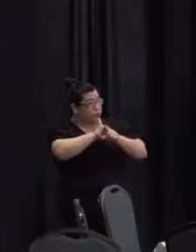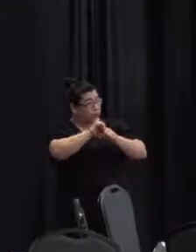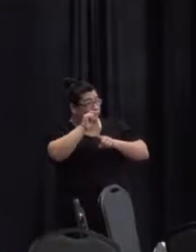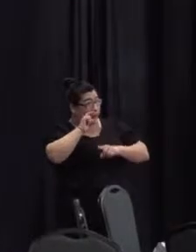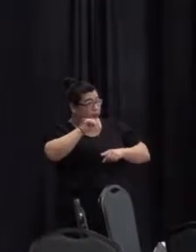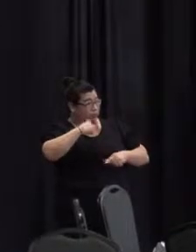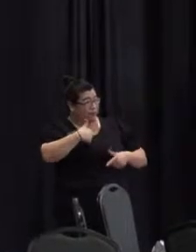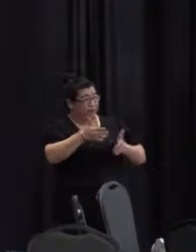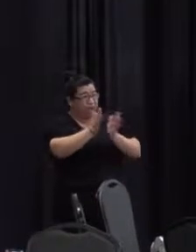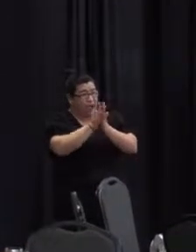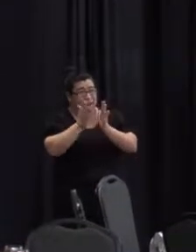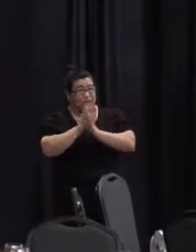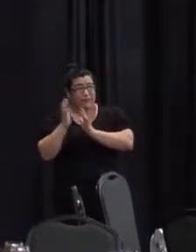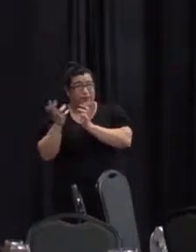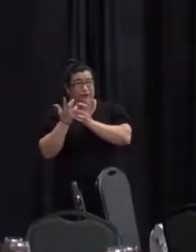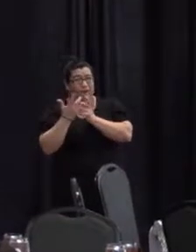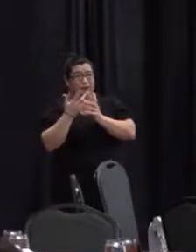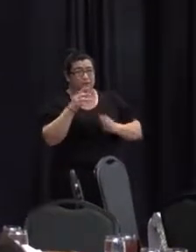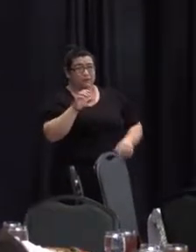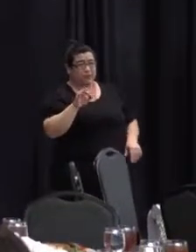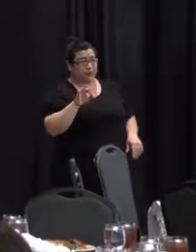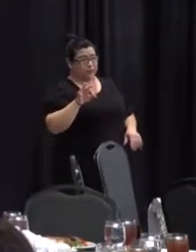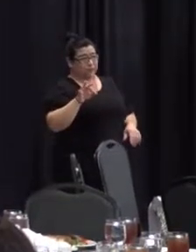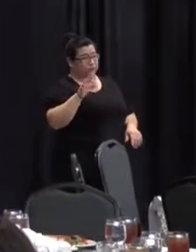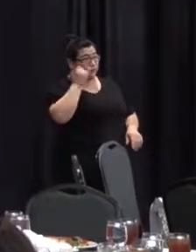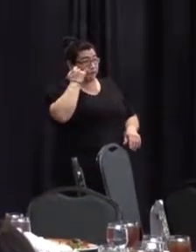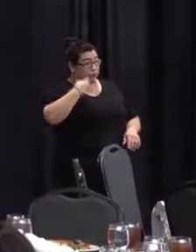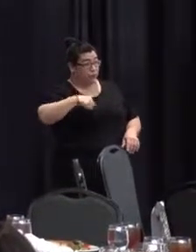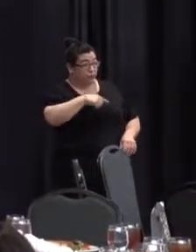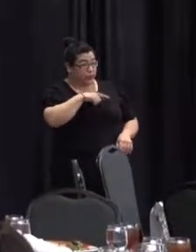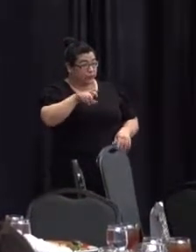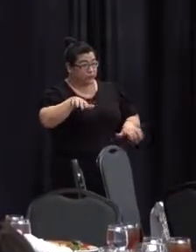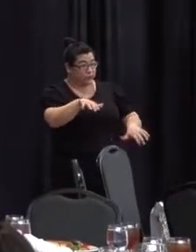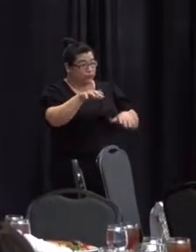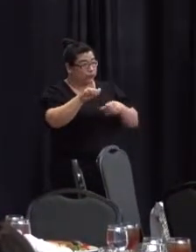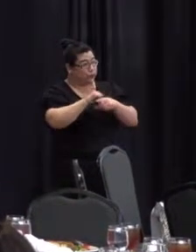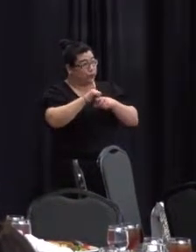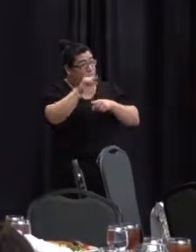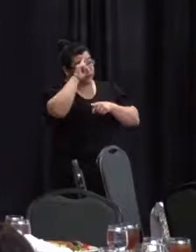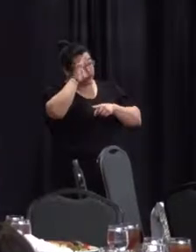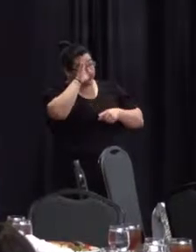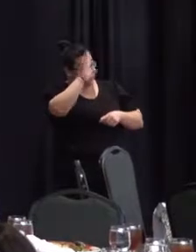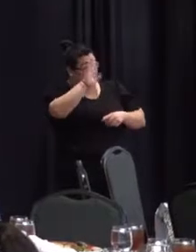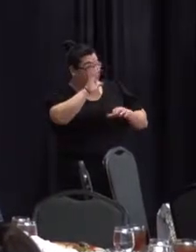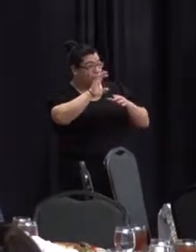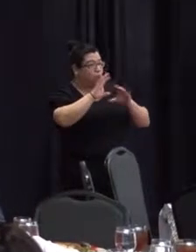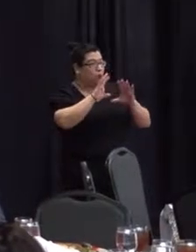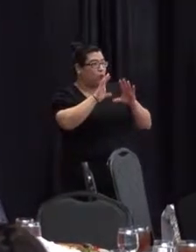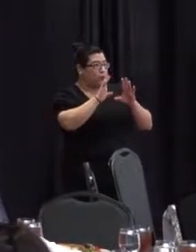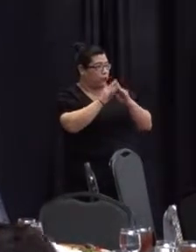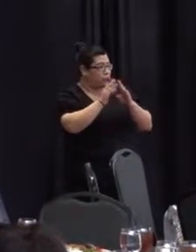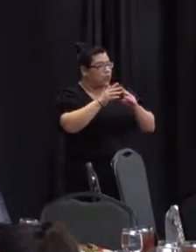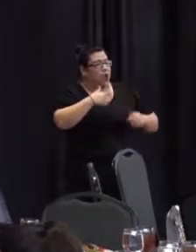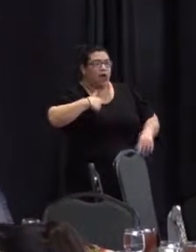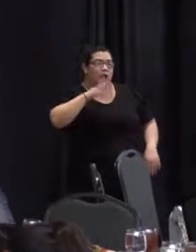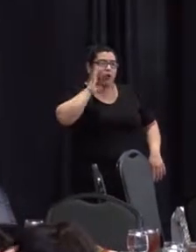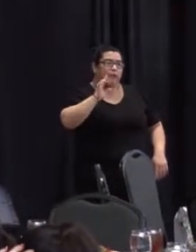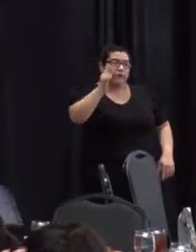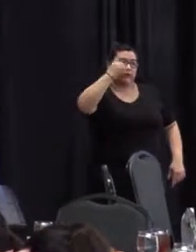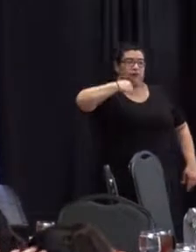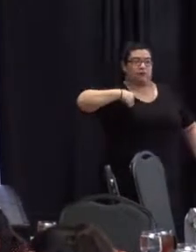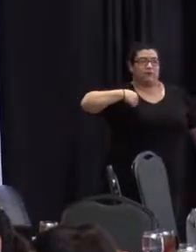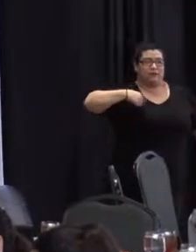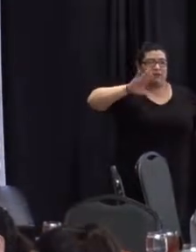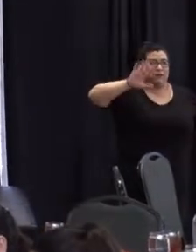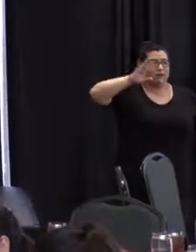oh my God, it's from CDL. If we need to do training to develop our courses, I would be the first one asking, I need to do